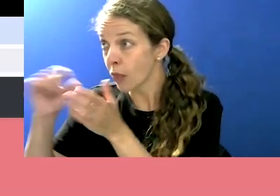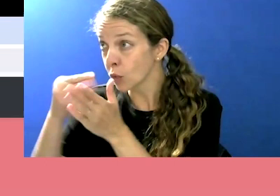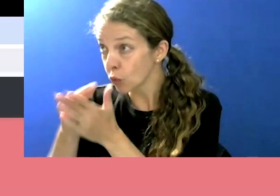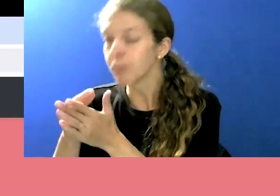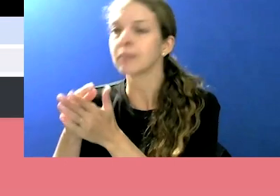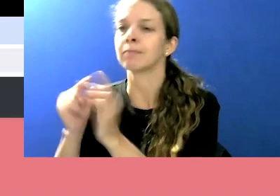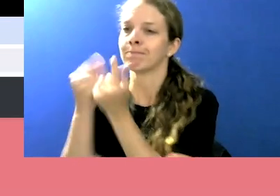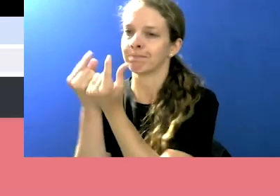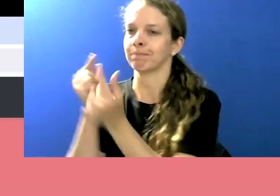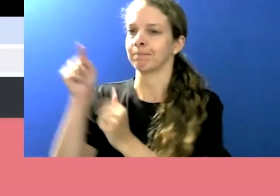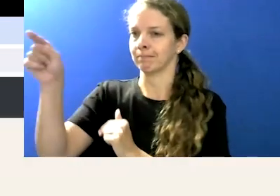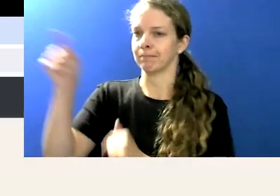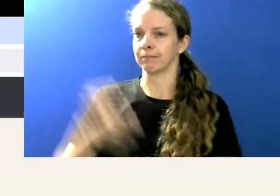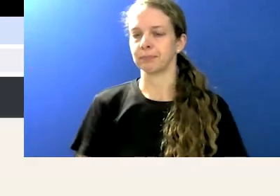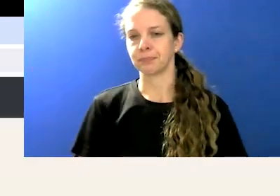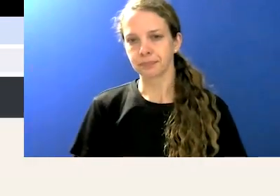Awesome.